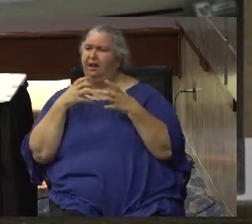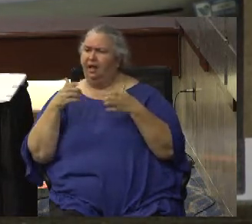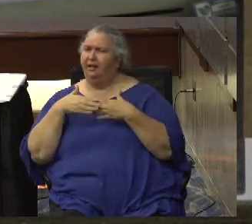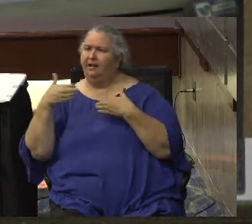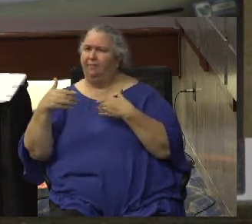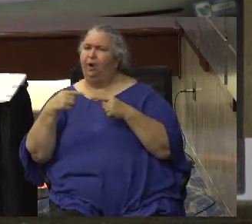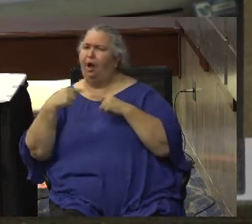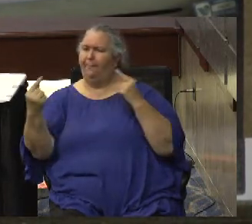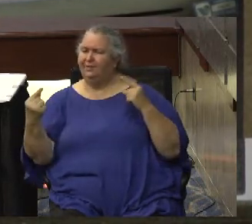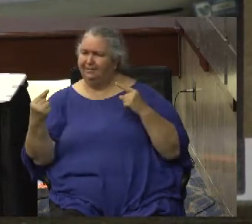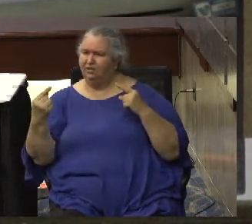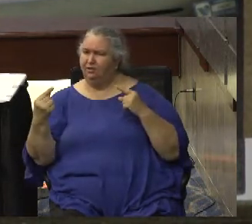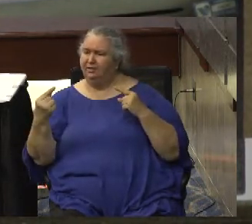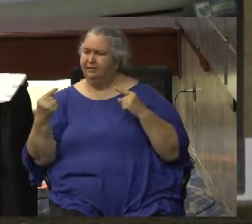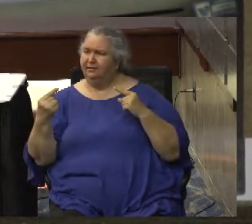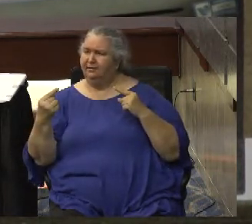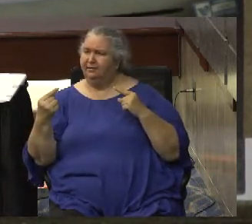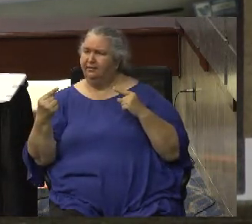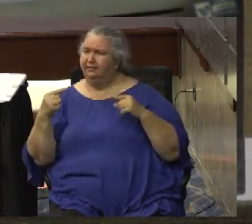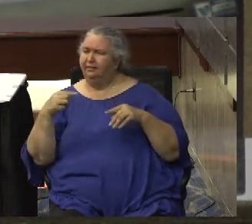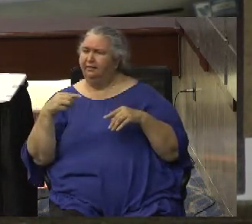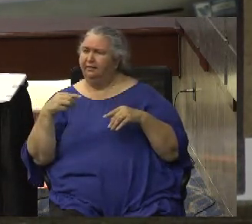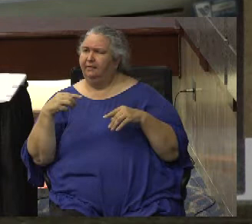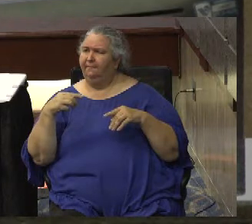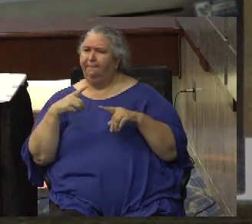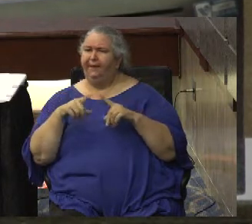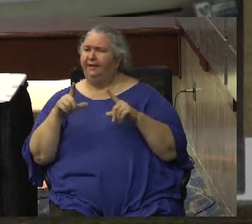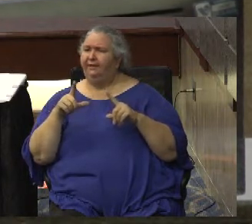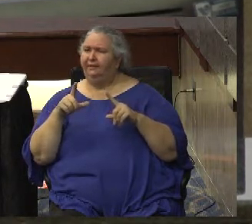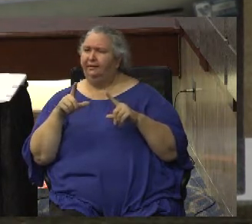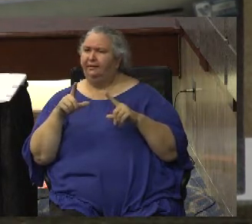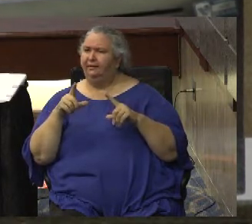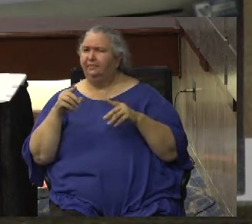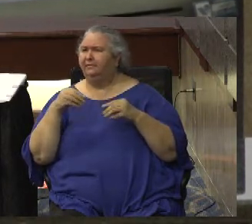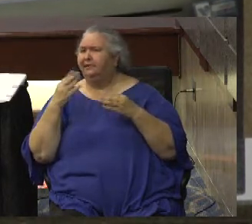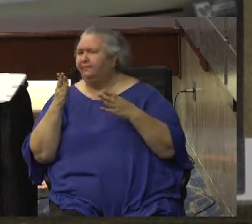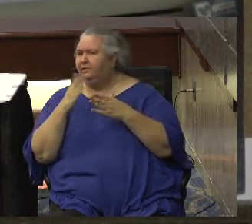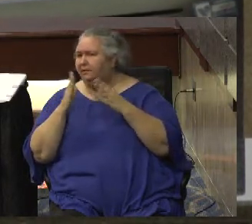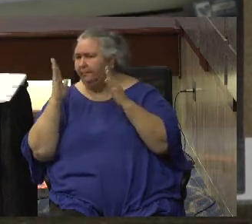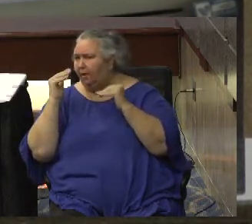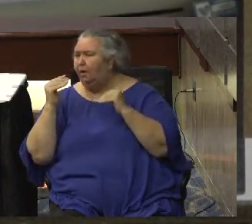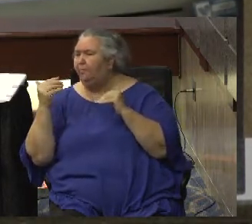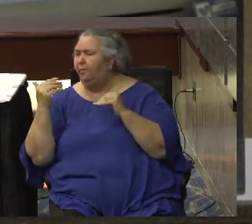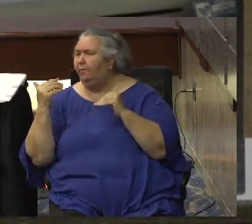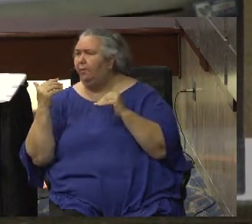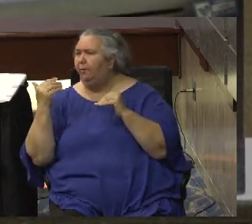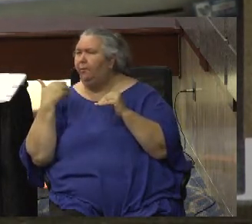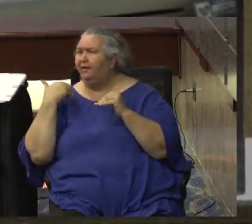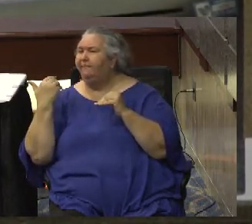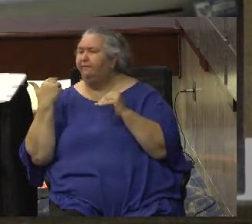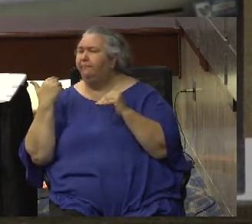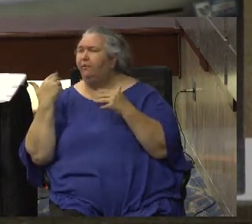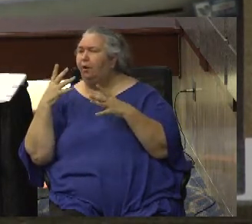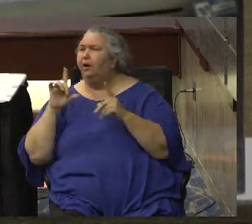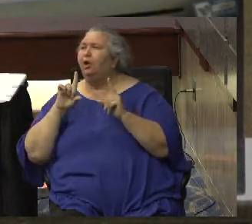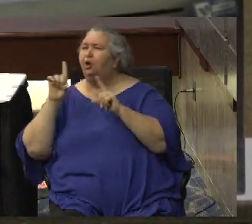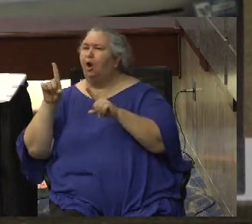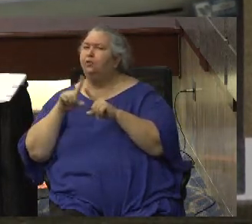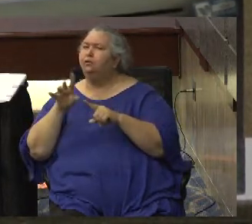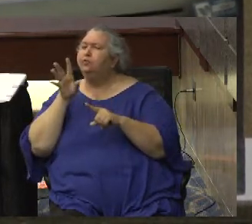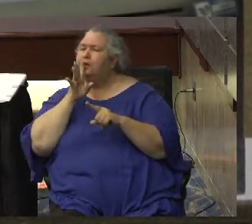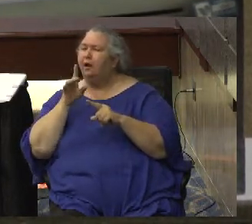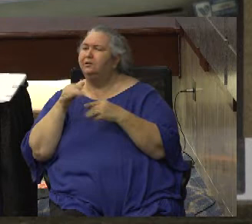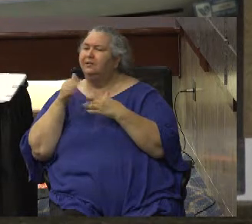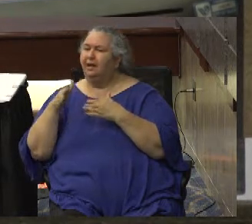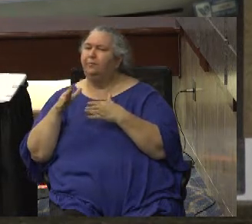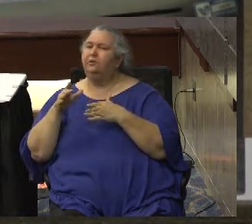opposition similar to this petitions. And just to give you some hope, we've had people that have gone and talked to their neighbors about how they plan